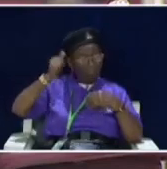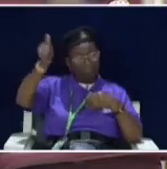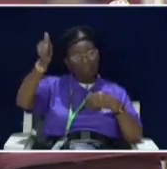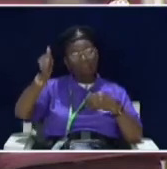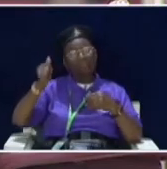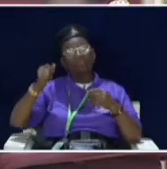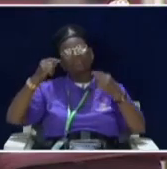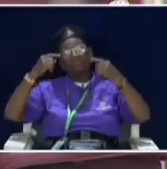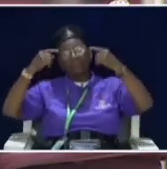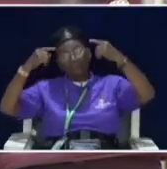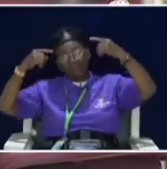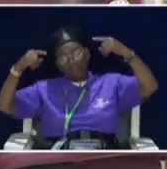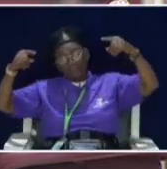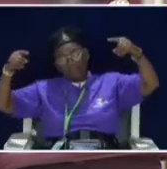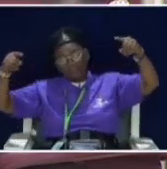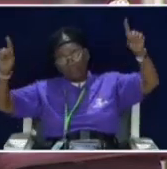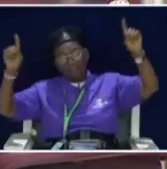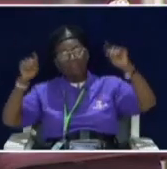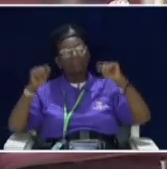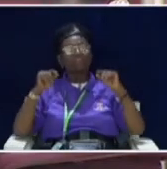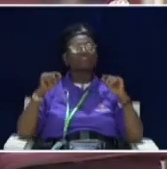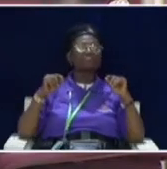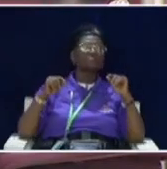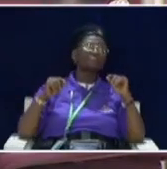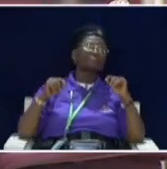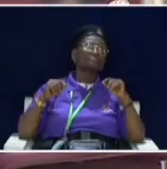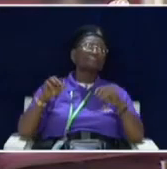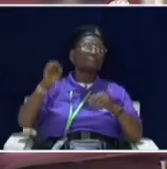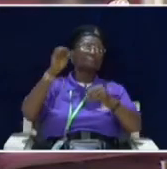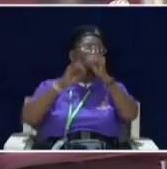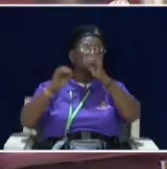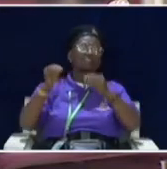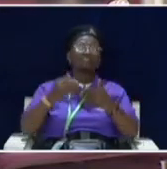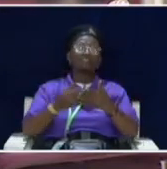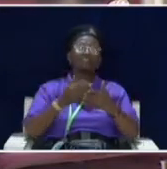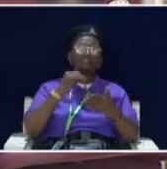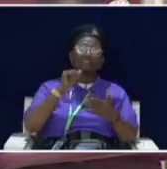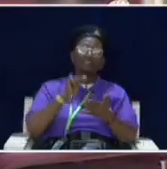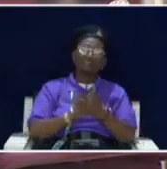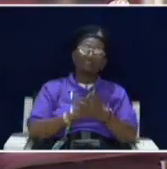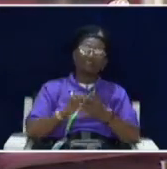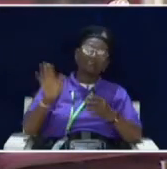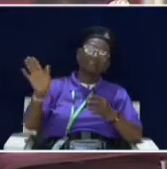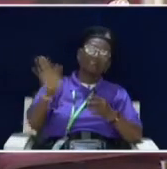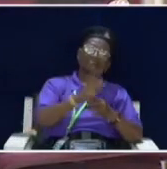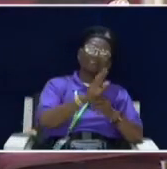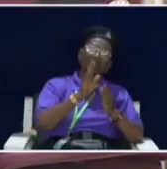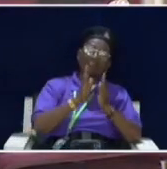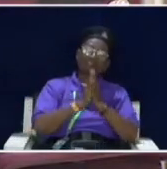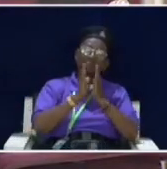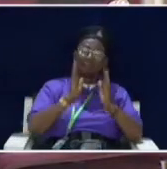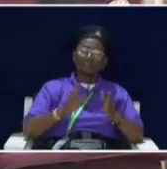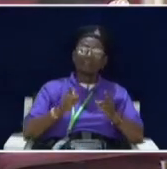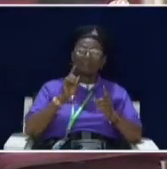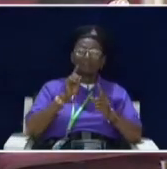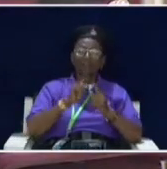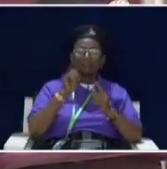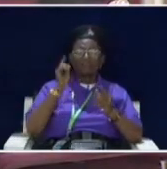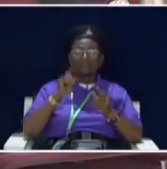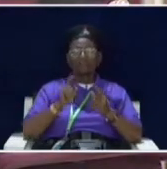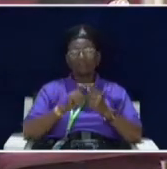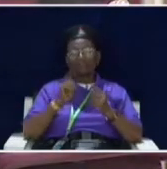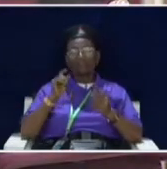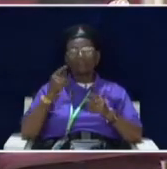lai lagun. Oh, before that, your prayer point for the last one.